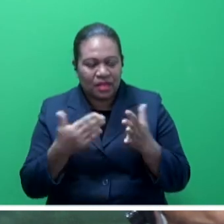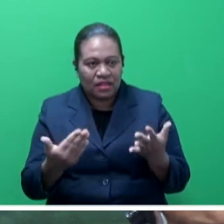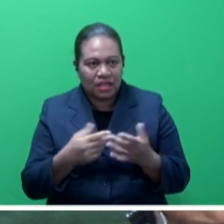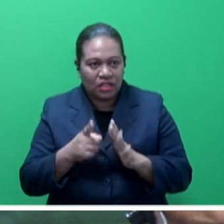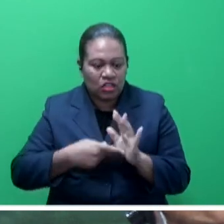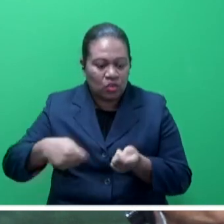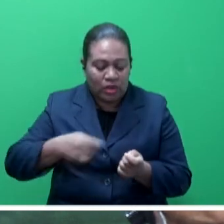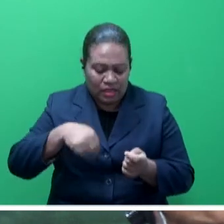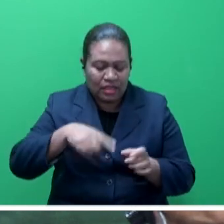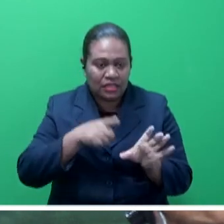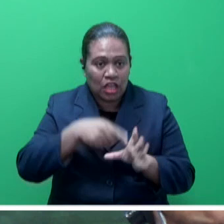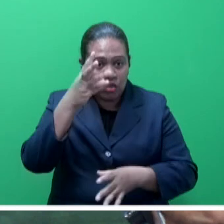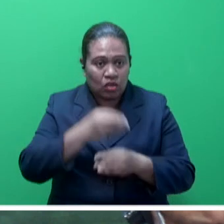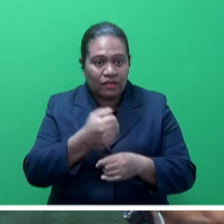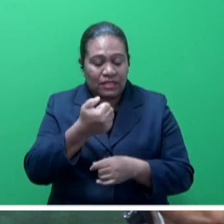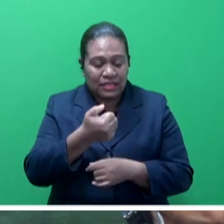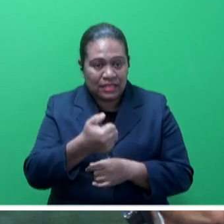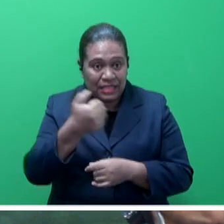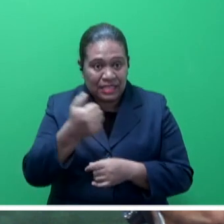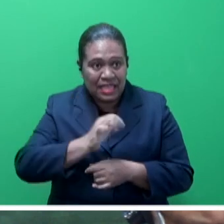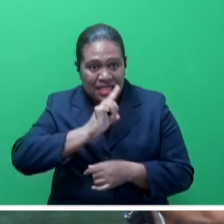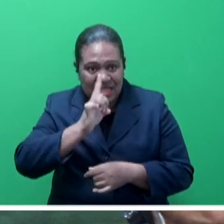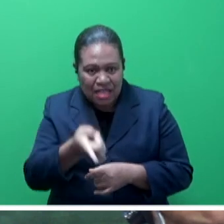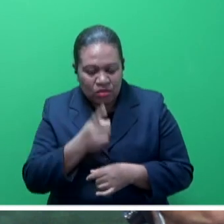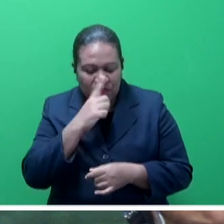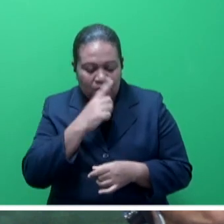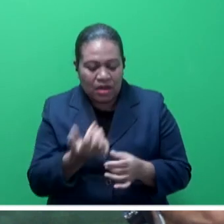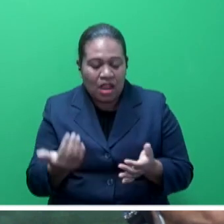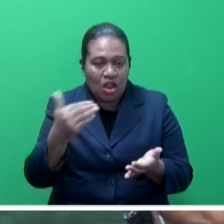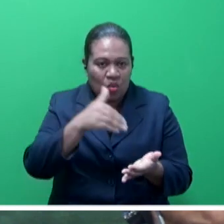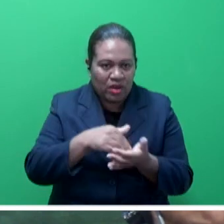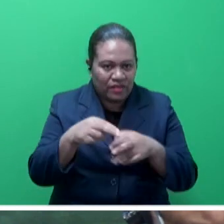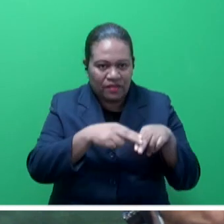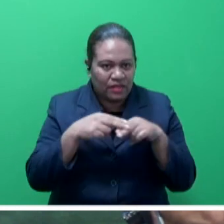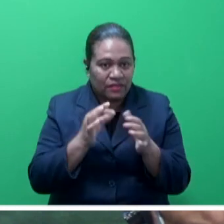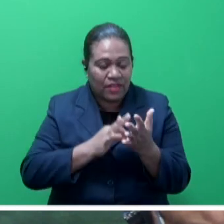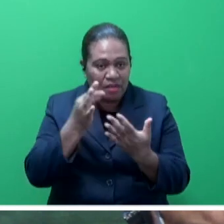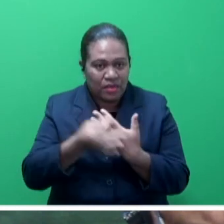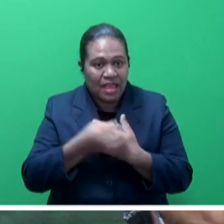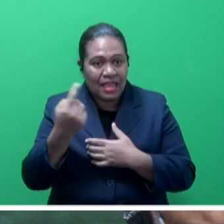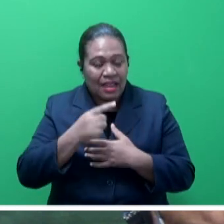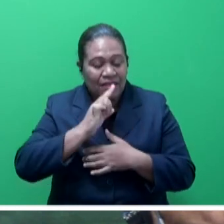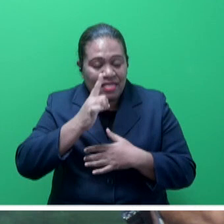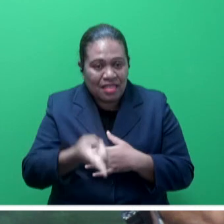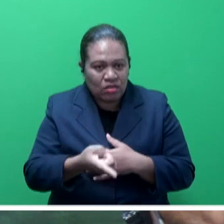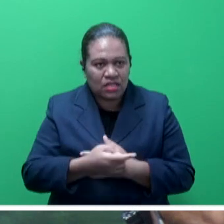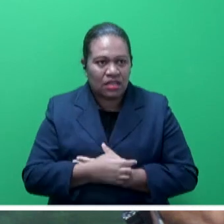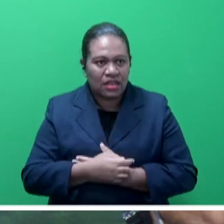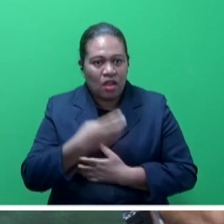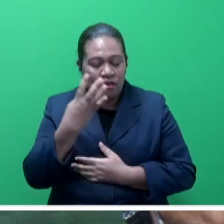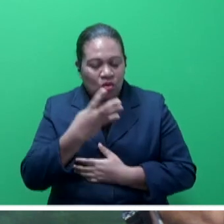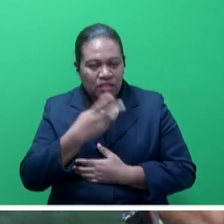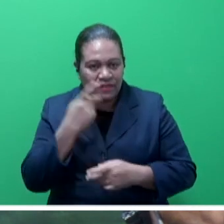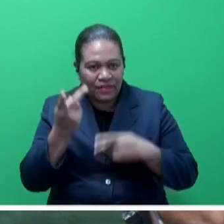sir, a total of 16,502 visitors arrived, and for February, we recorded 11,014 visitors.